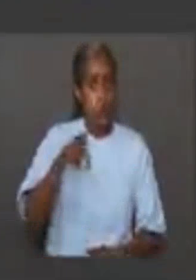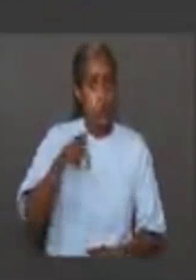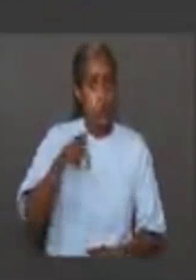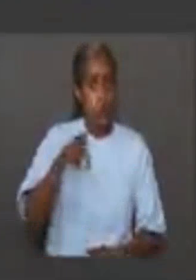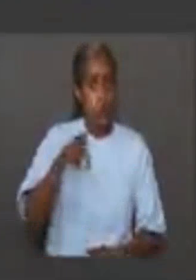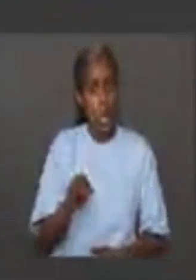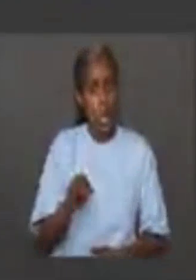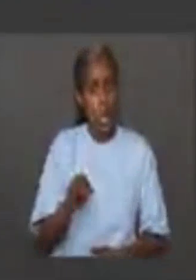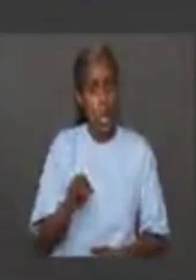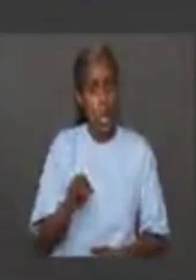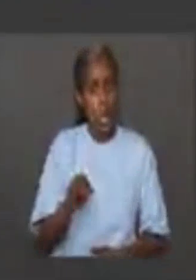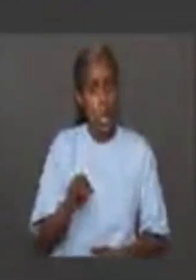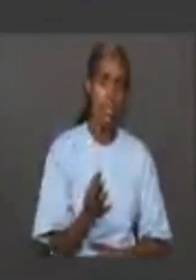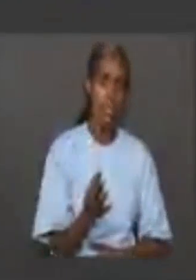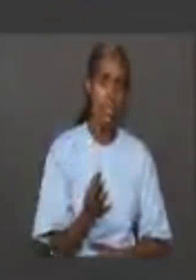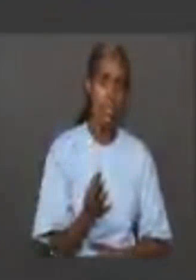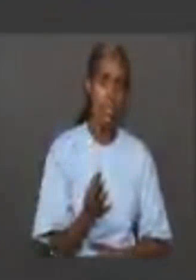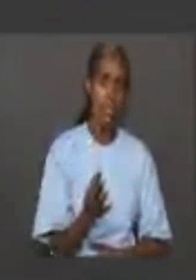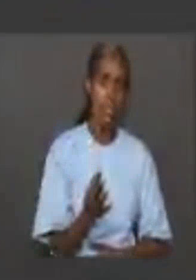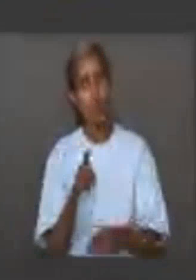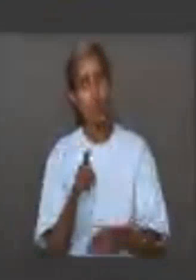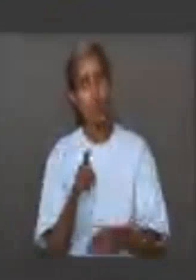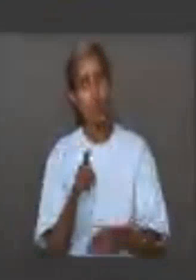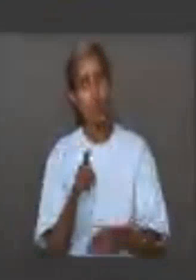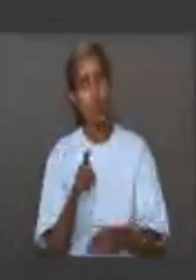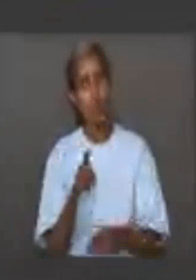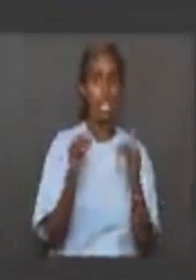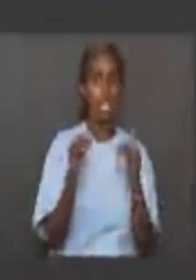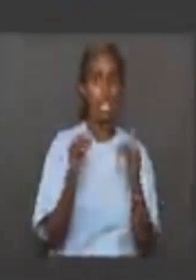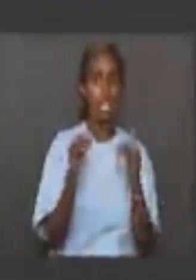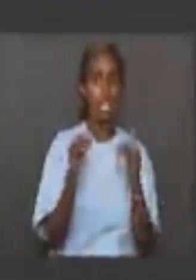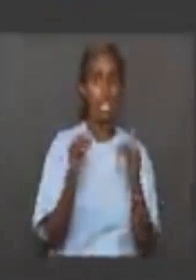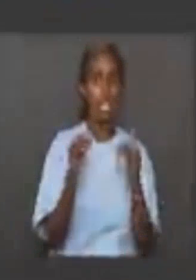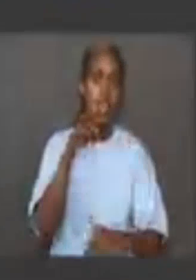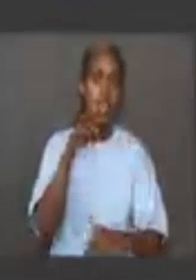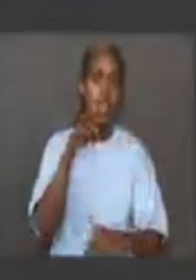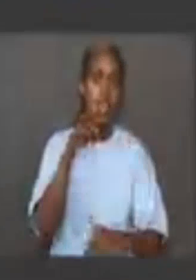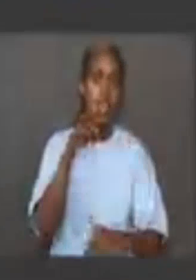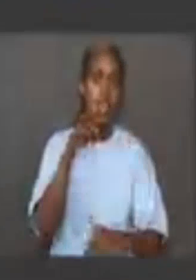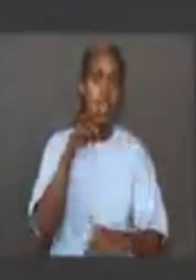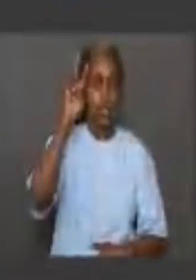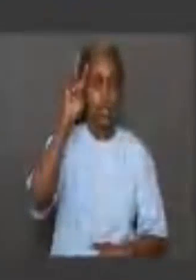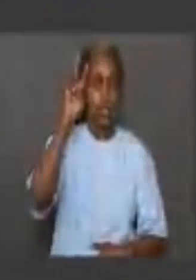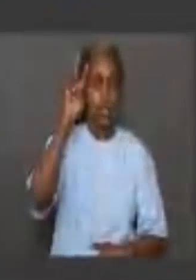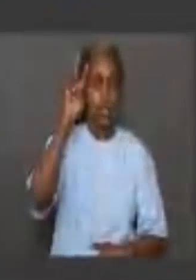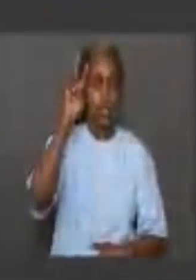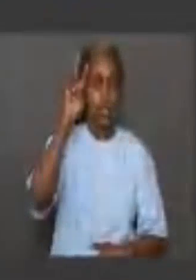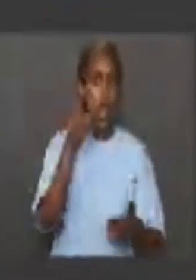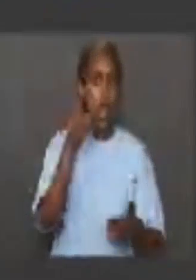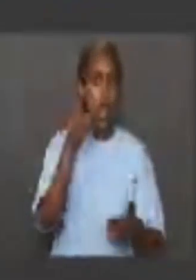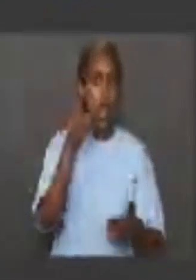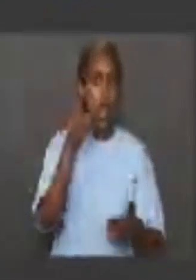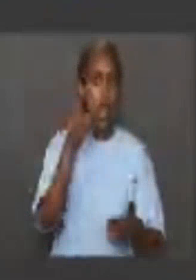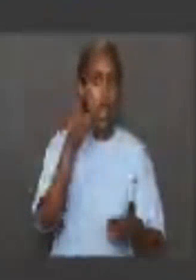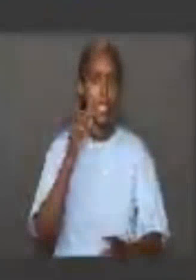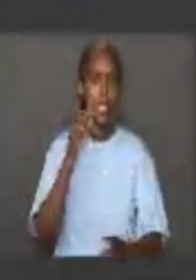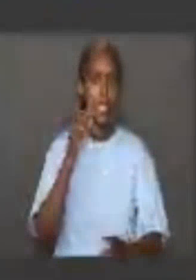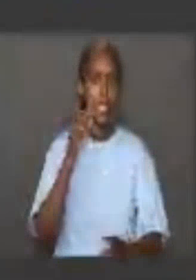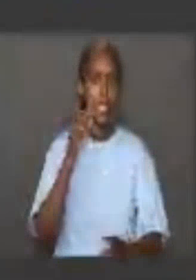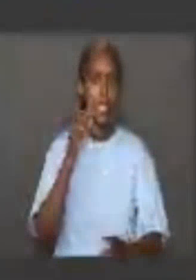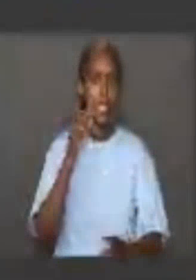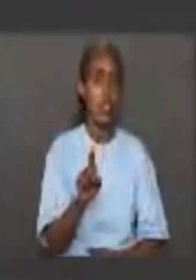f of x equals x squared minus